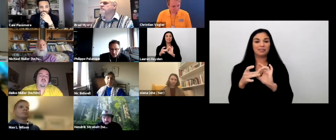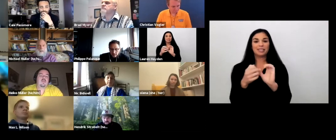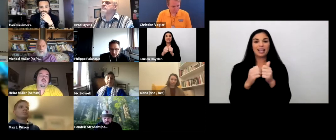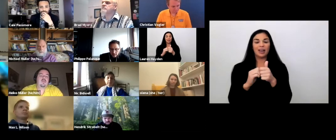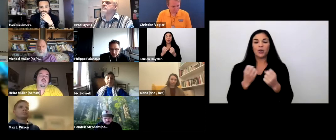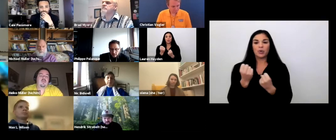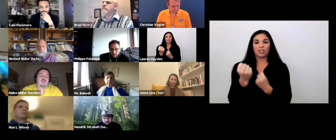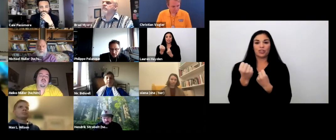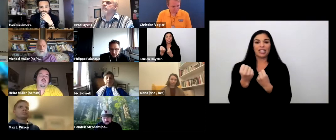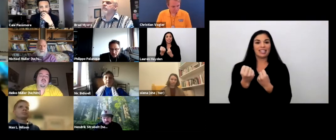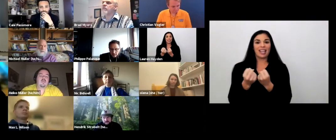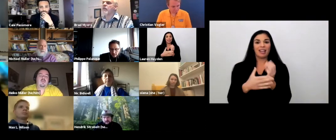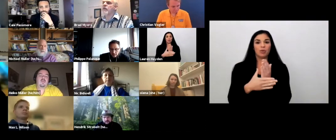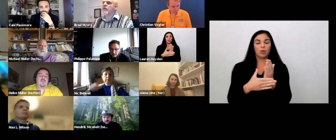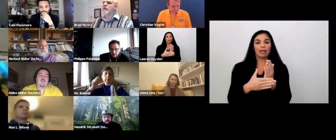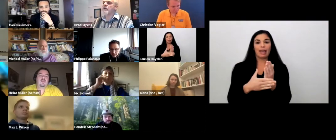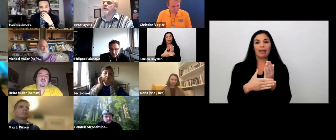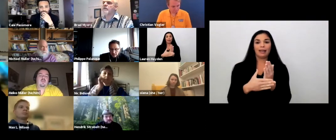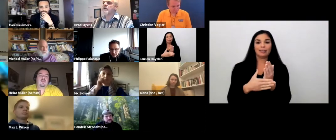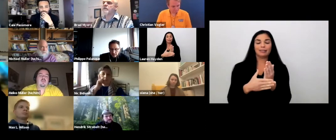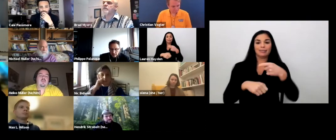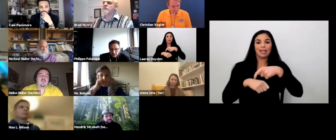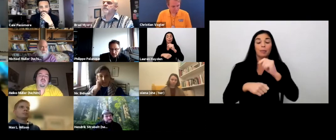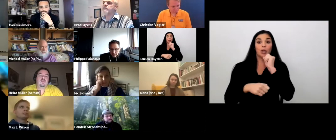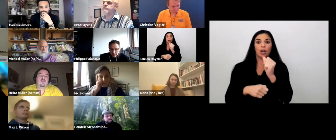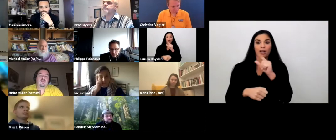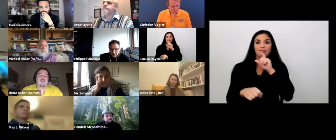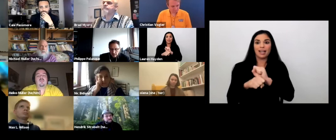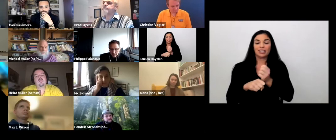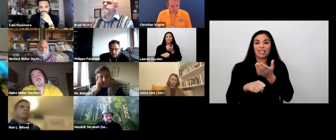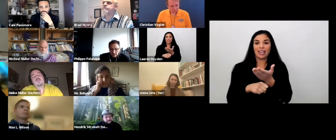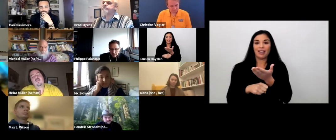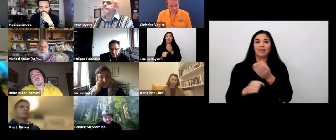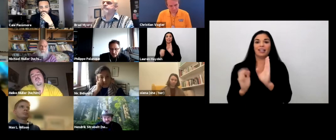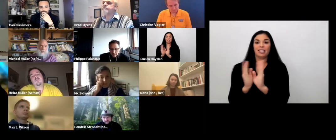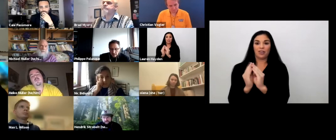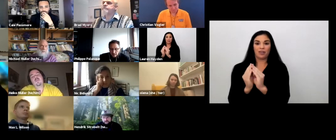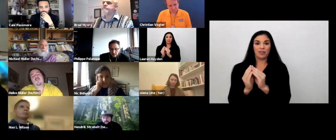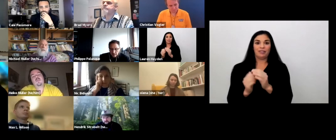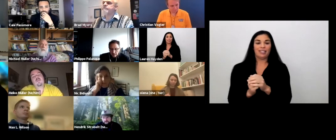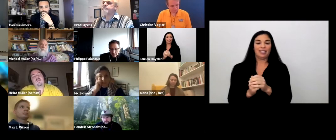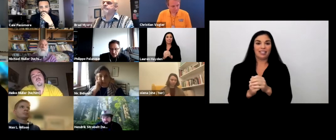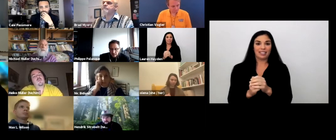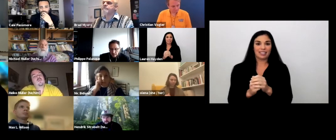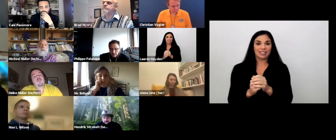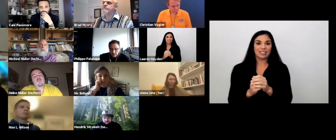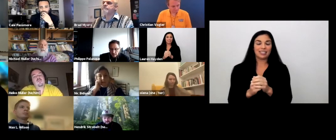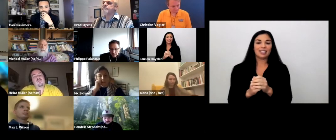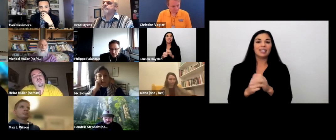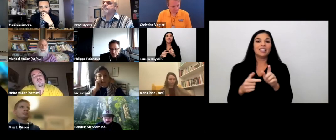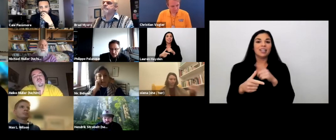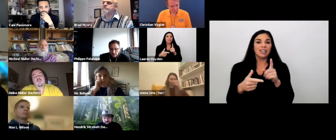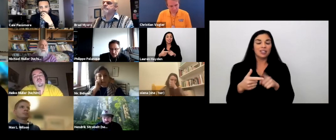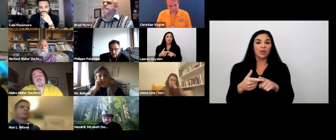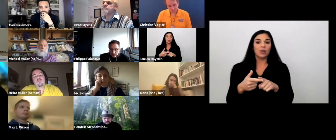during that time, which then takes the pressure off the conference as the big networking opportunity and